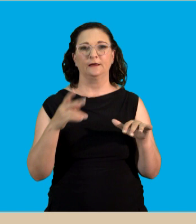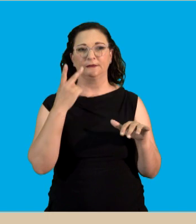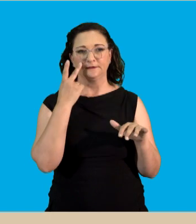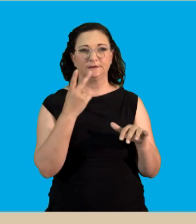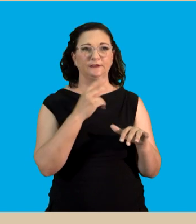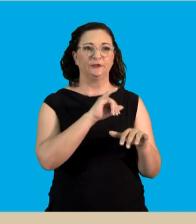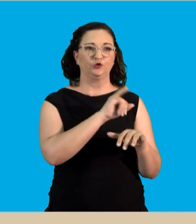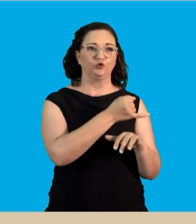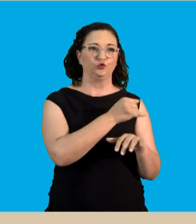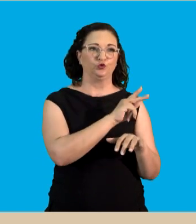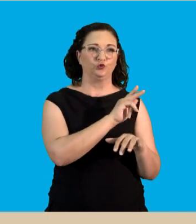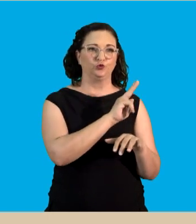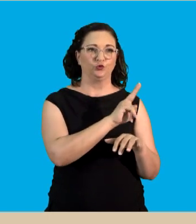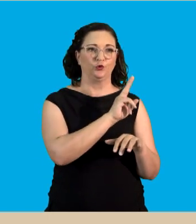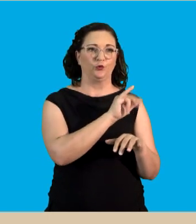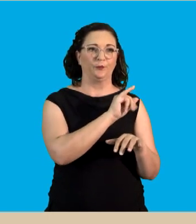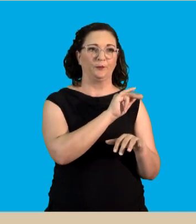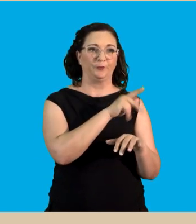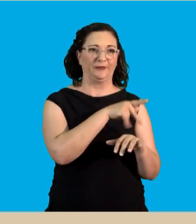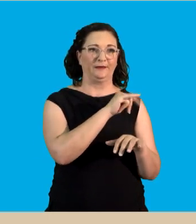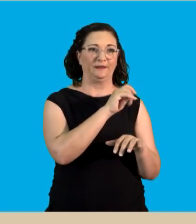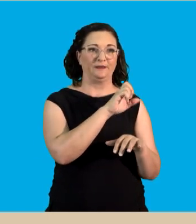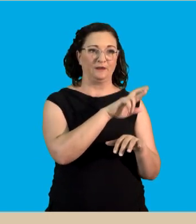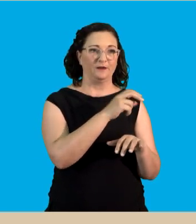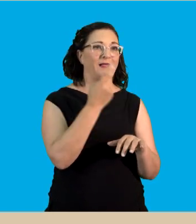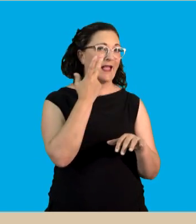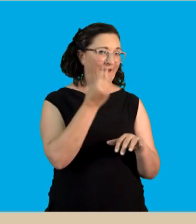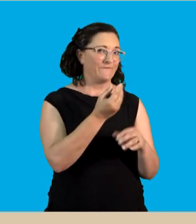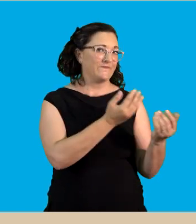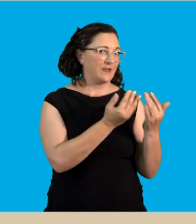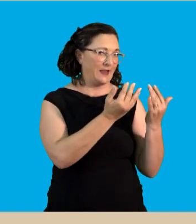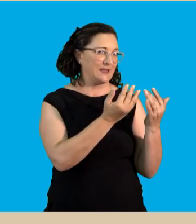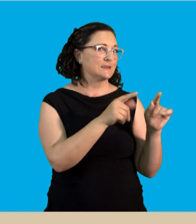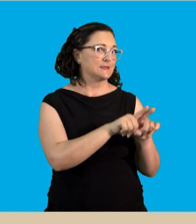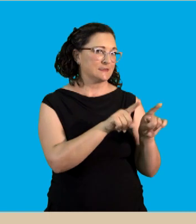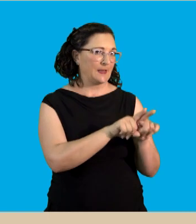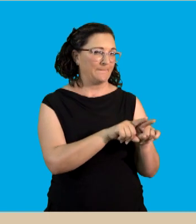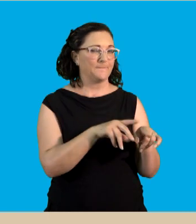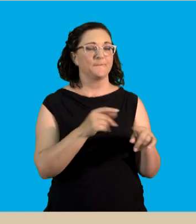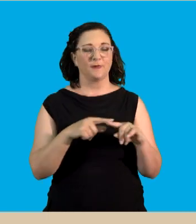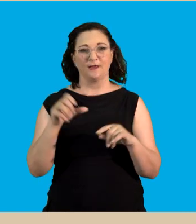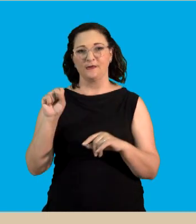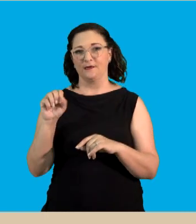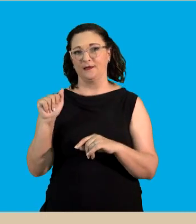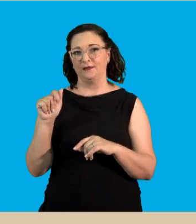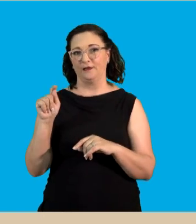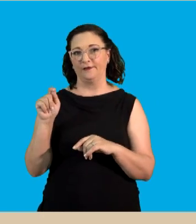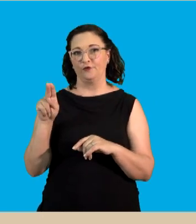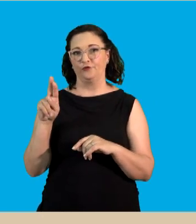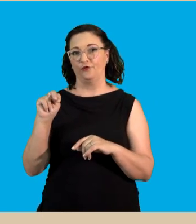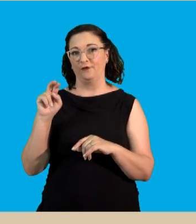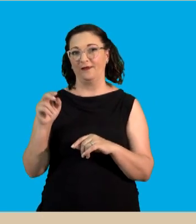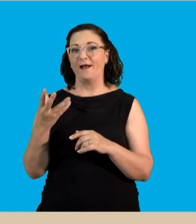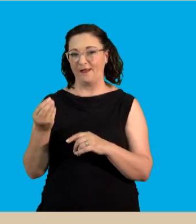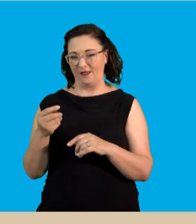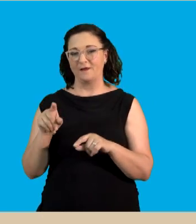and Saturn, you'd see that Jupiter, we did say that it consists of hydrogen and helium. Also, Saturn also consists of hydrogen and